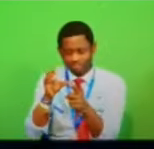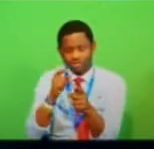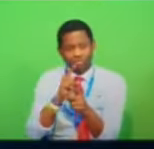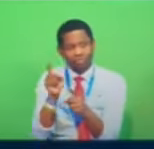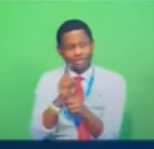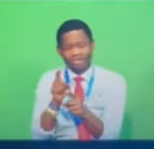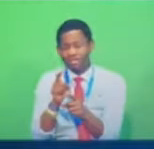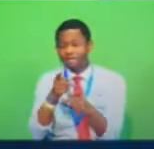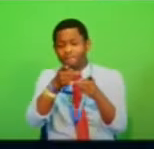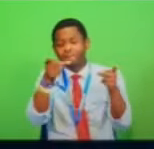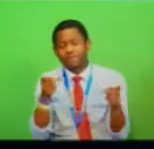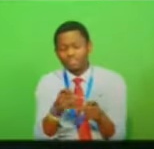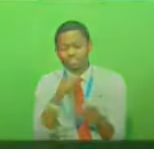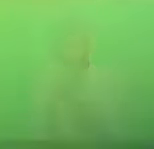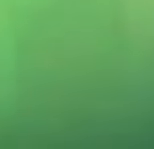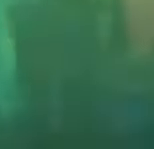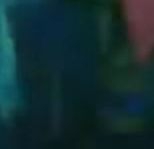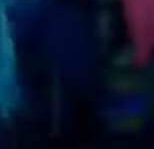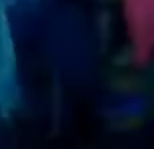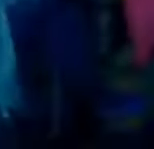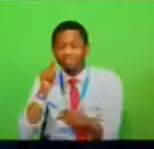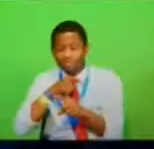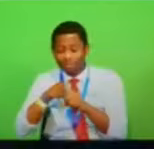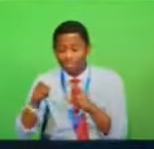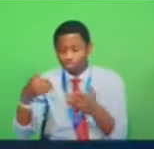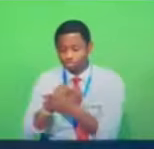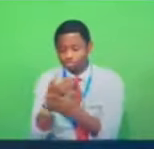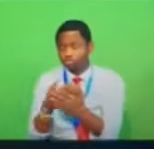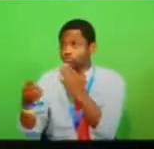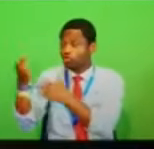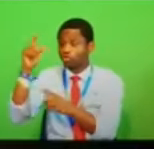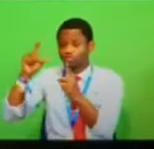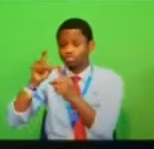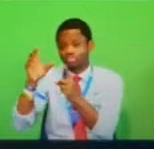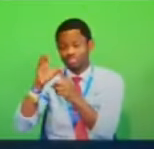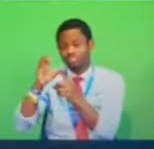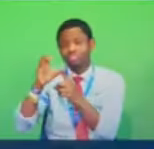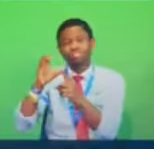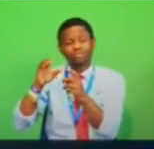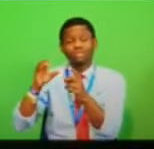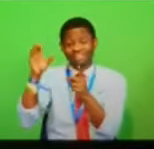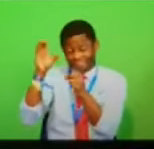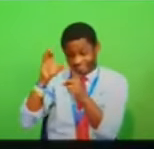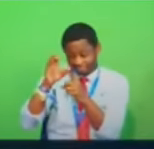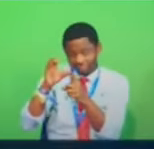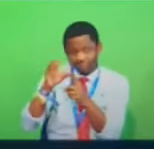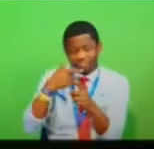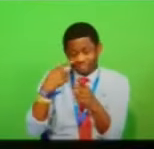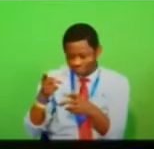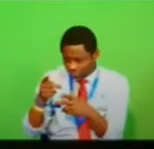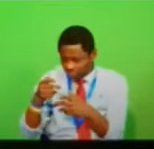us to is not a garden of Eden, but is the new city of God, a garden city. And I see the theme of